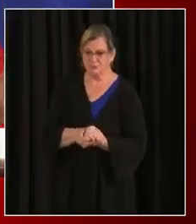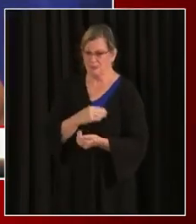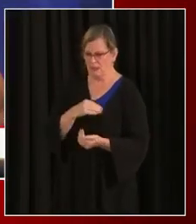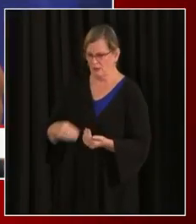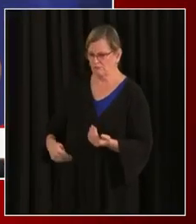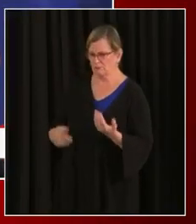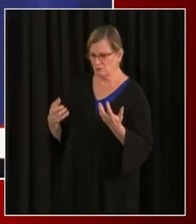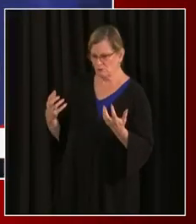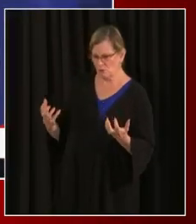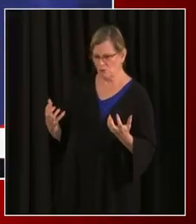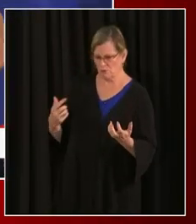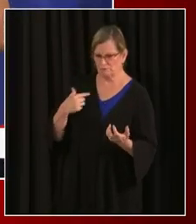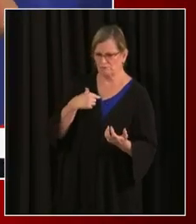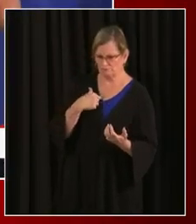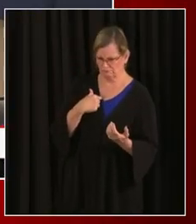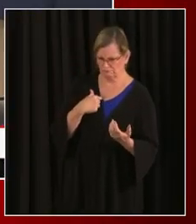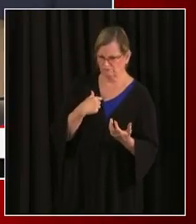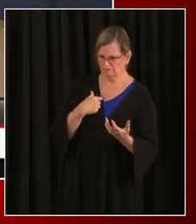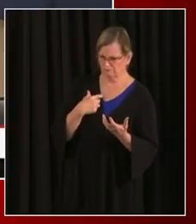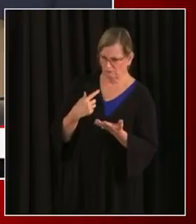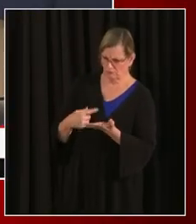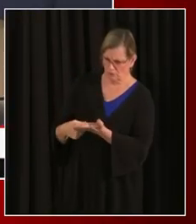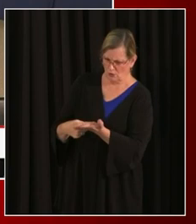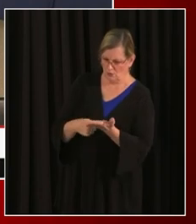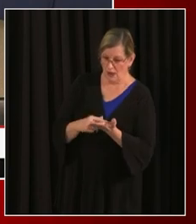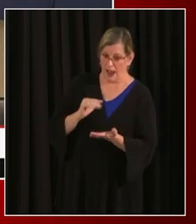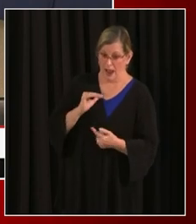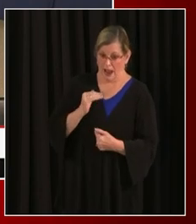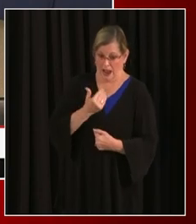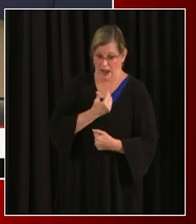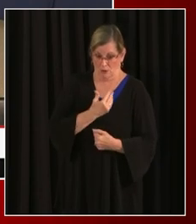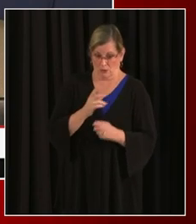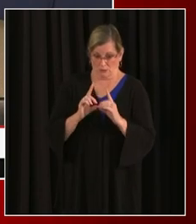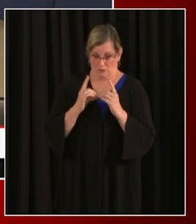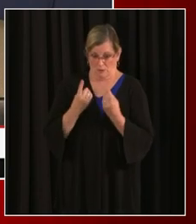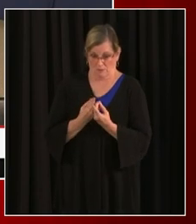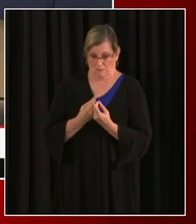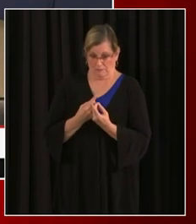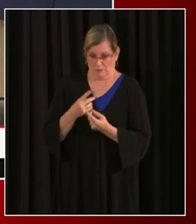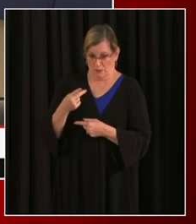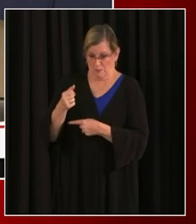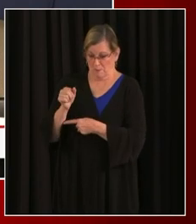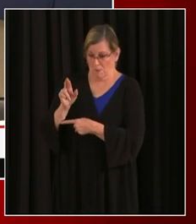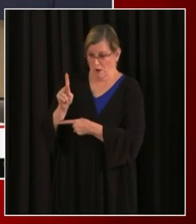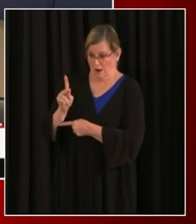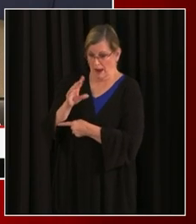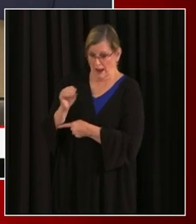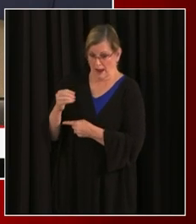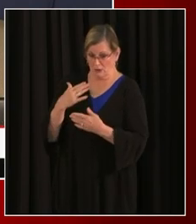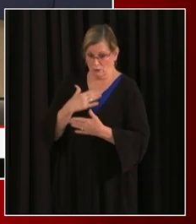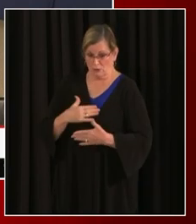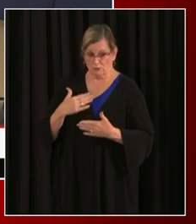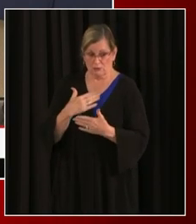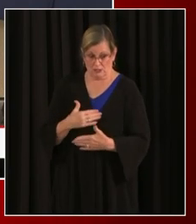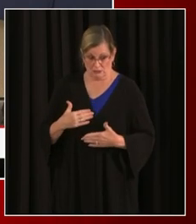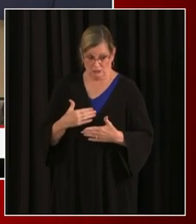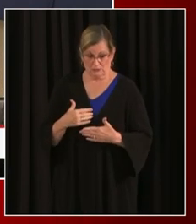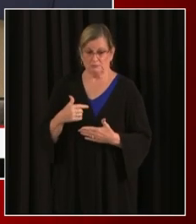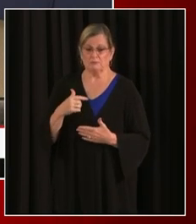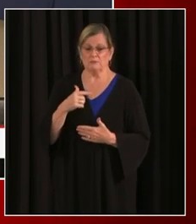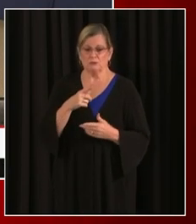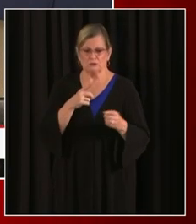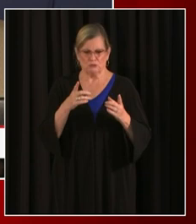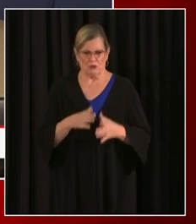wanted to talk a little bit about our Department of Parks and Recreation, and Director